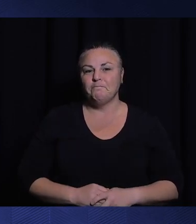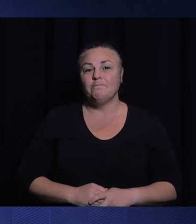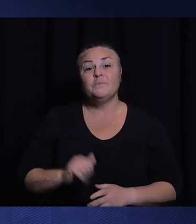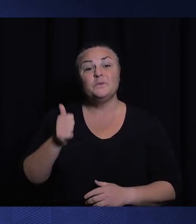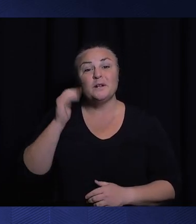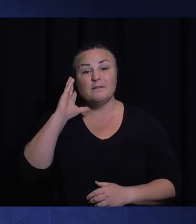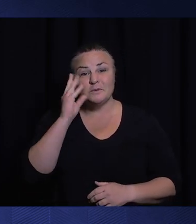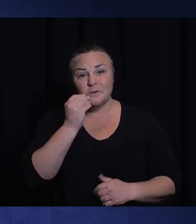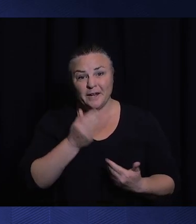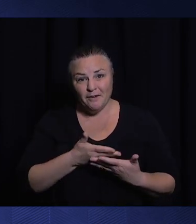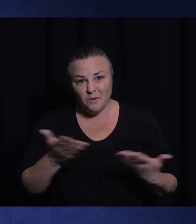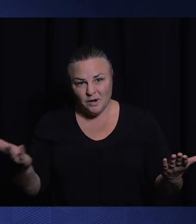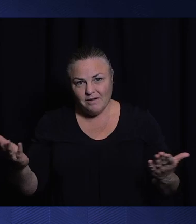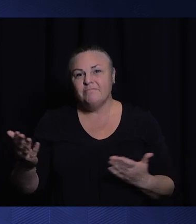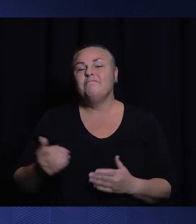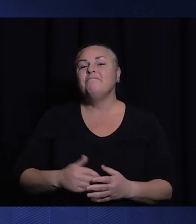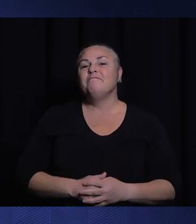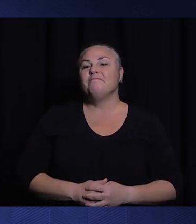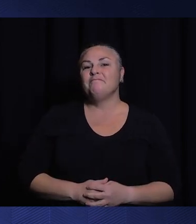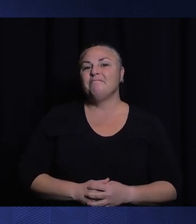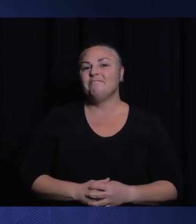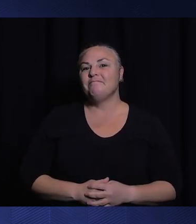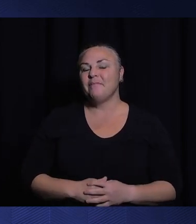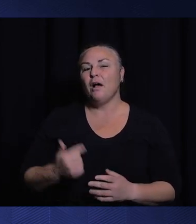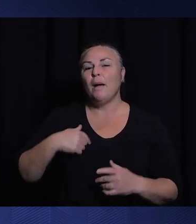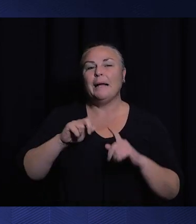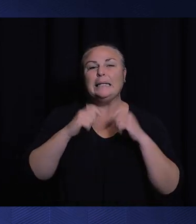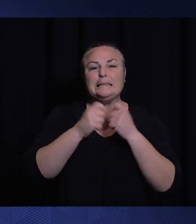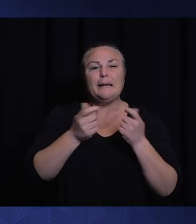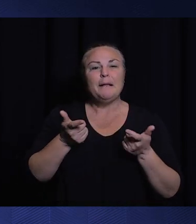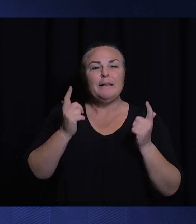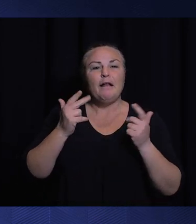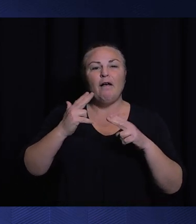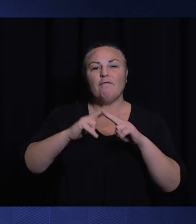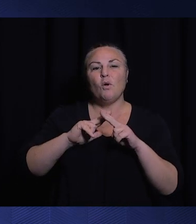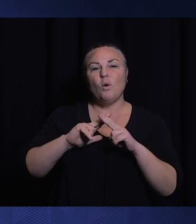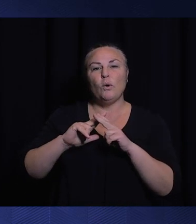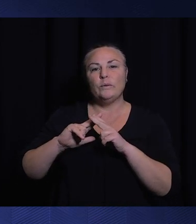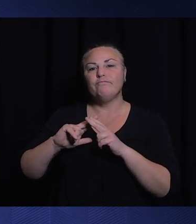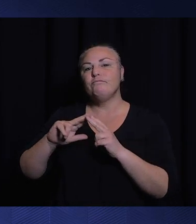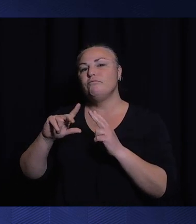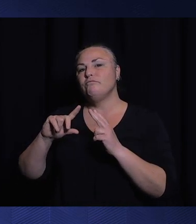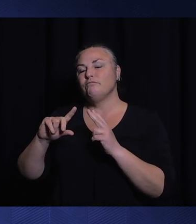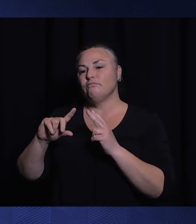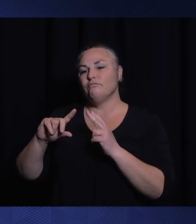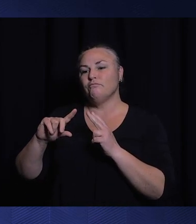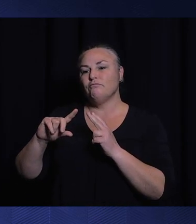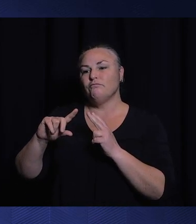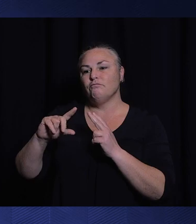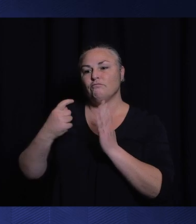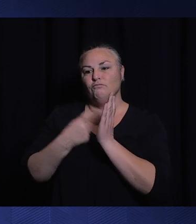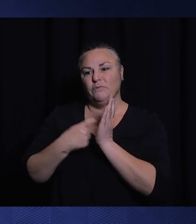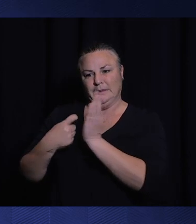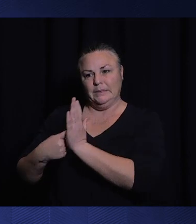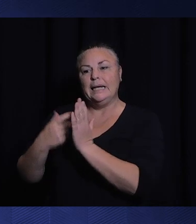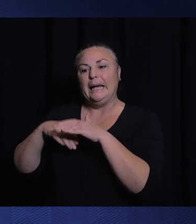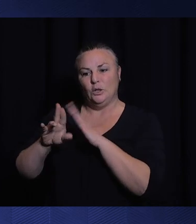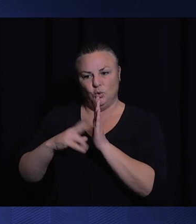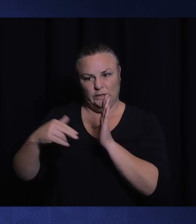afternoon, everyone. I'm Ajema Kija, Team Leader Infrastructure Resilience with National Emergency Management Agency, New